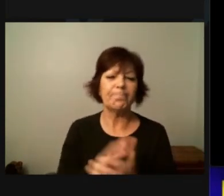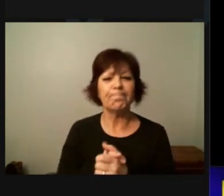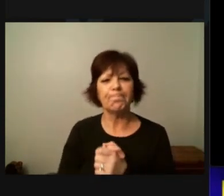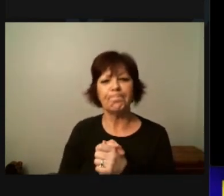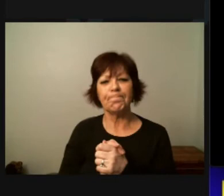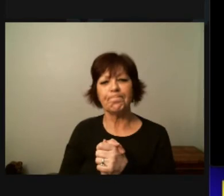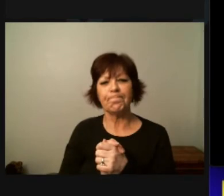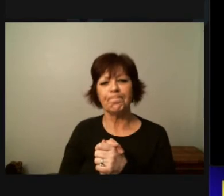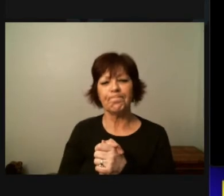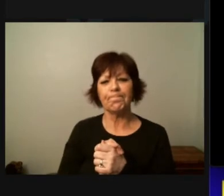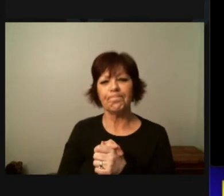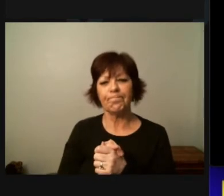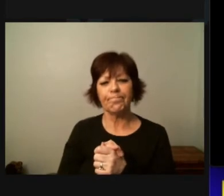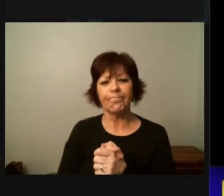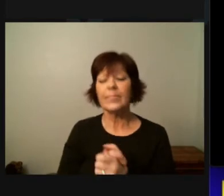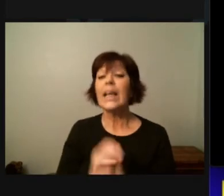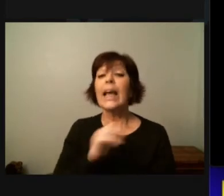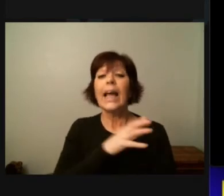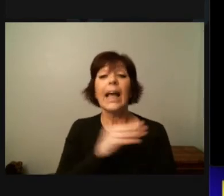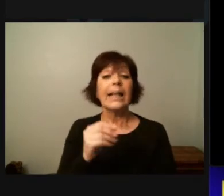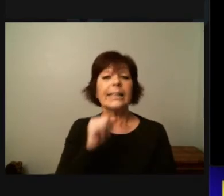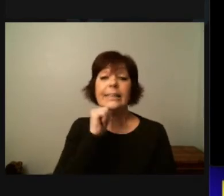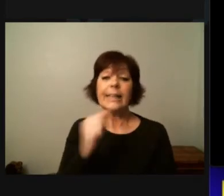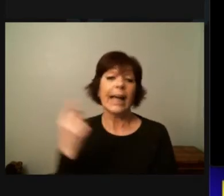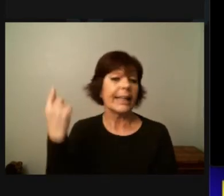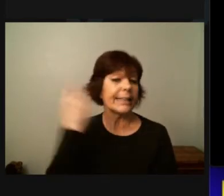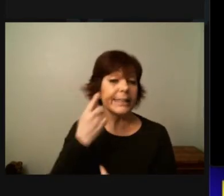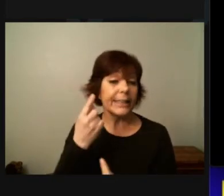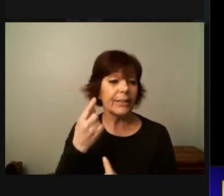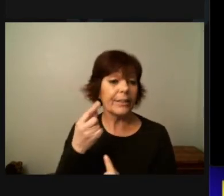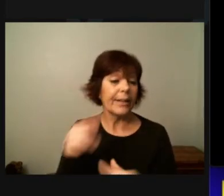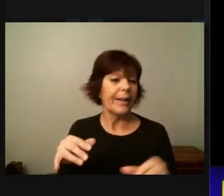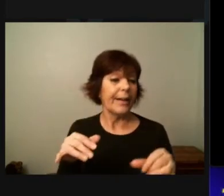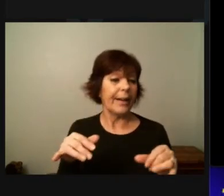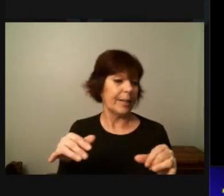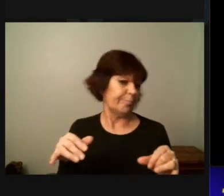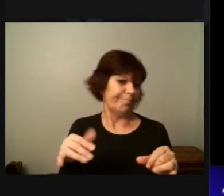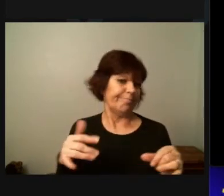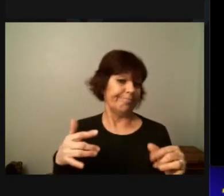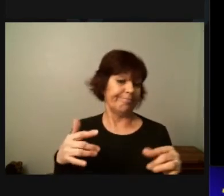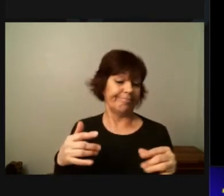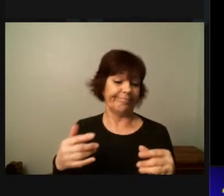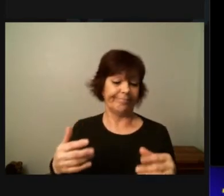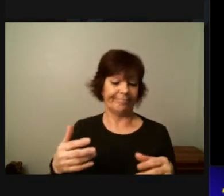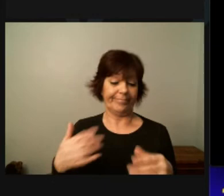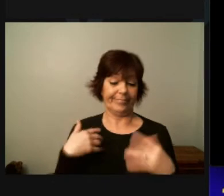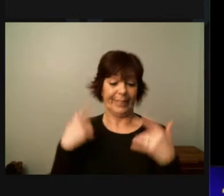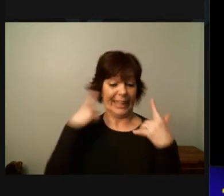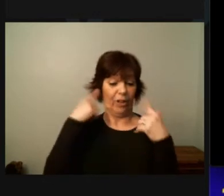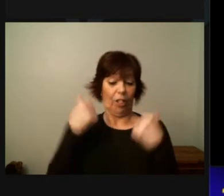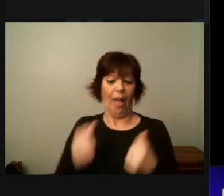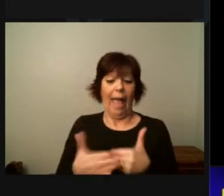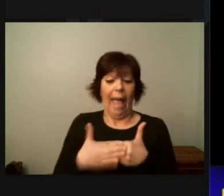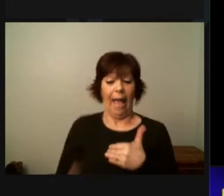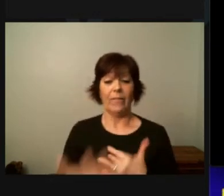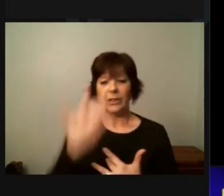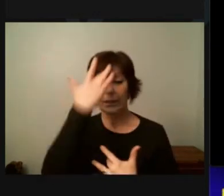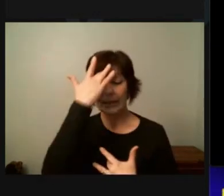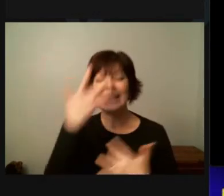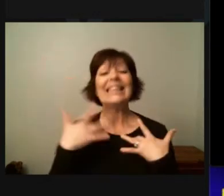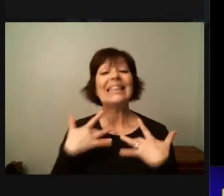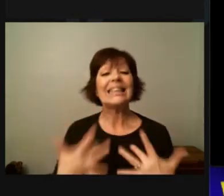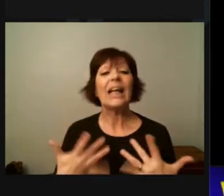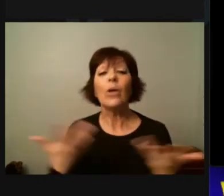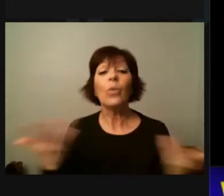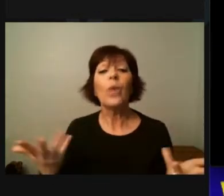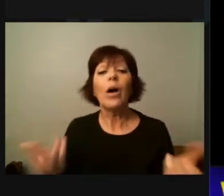COVID-19 infection, nor is it considered a common complication. What you most likely will see is a loss of, in